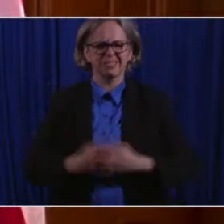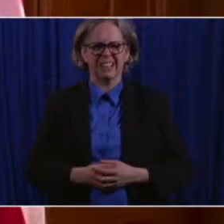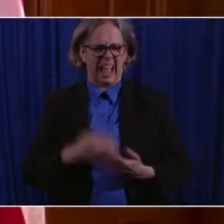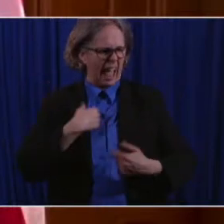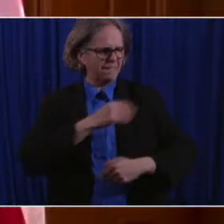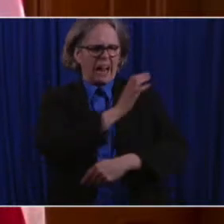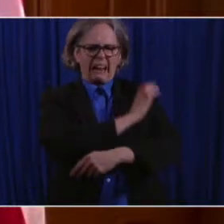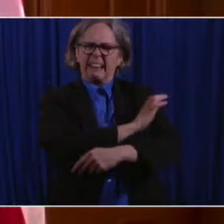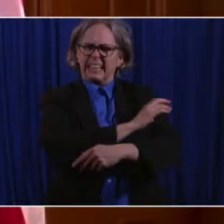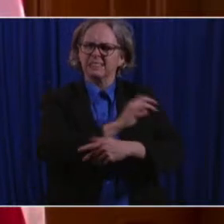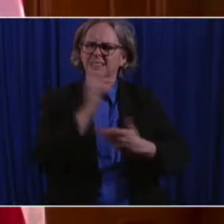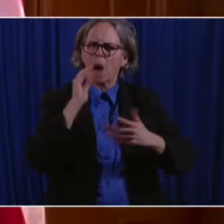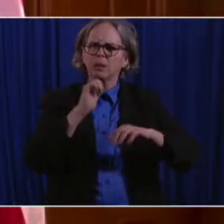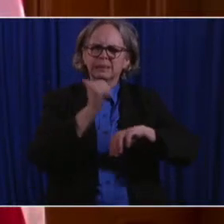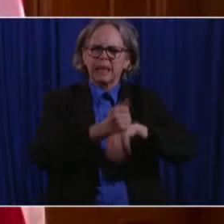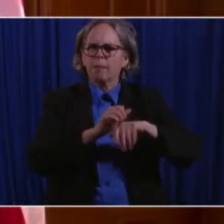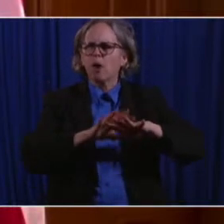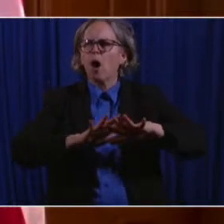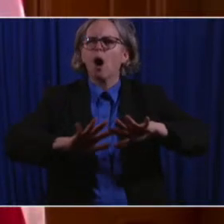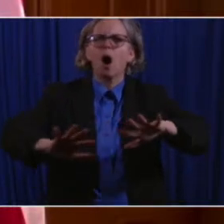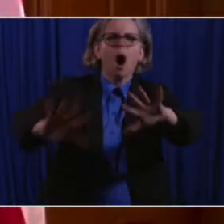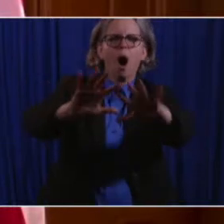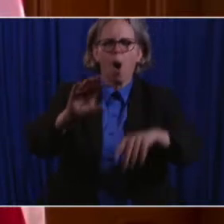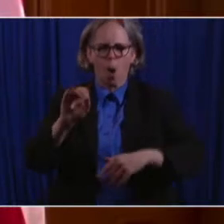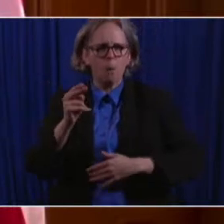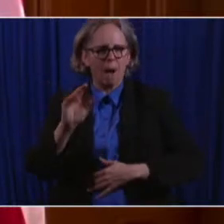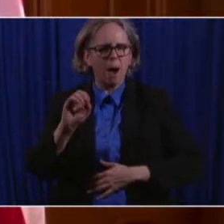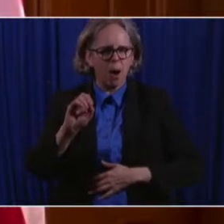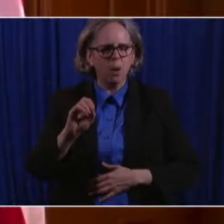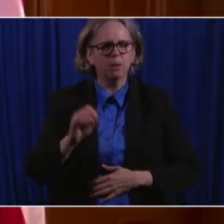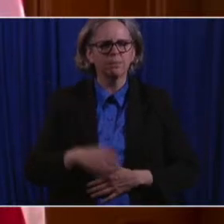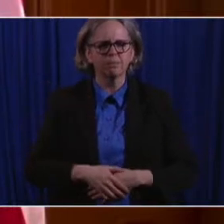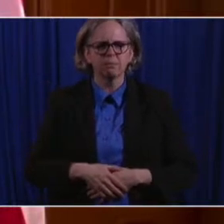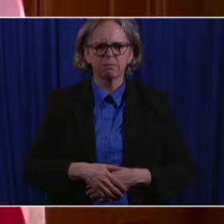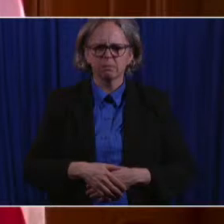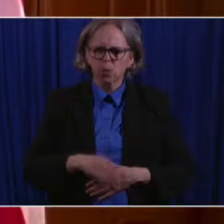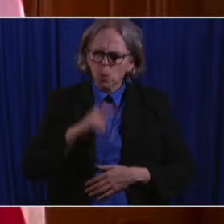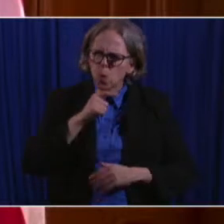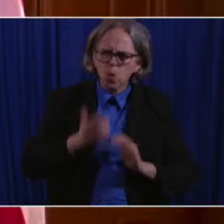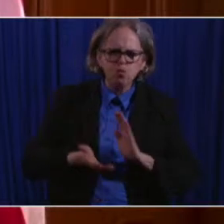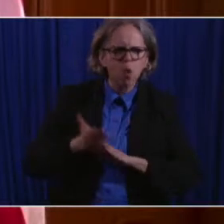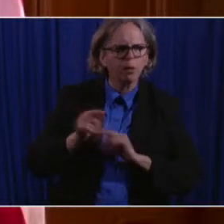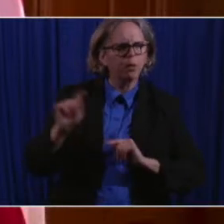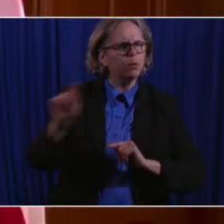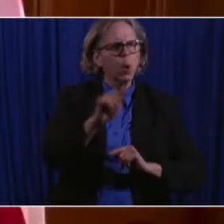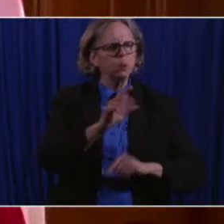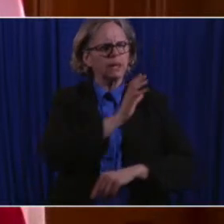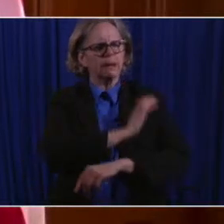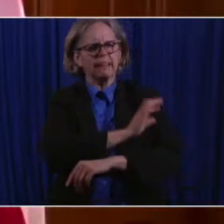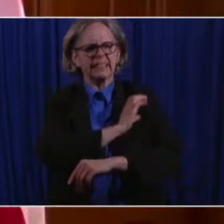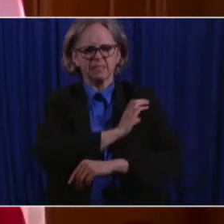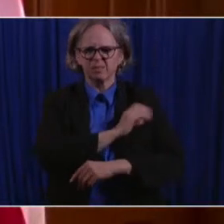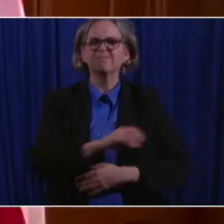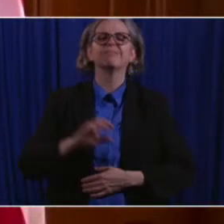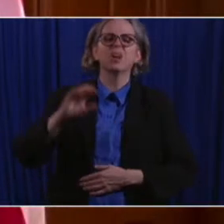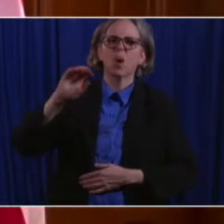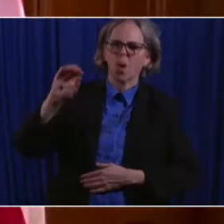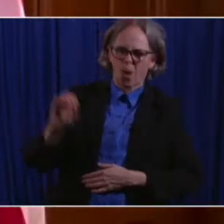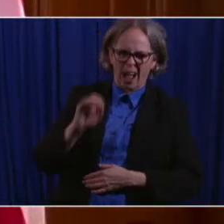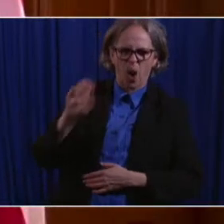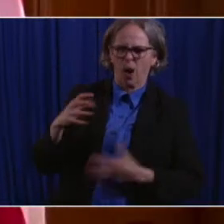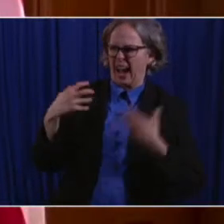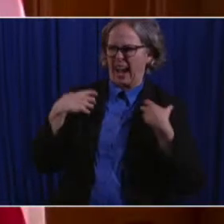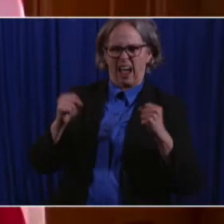up. We're seeing clinics put on by the Ohio Department of Aging and the Ohio National Guard, working together